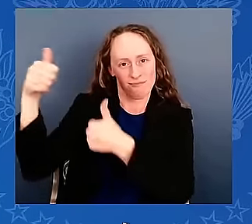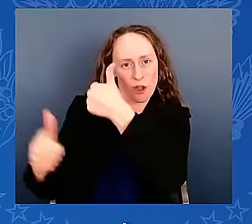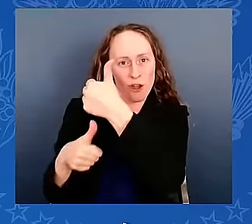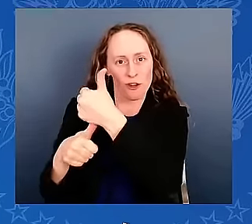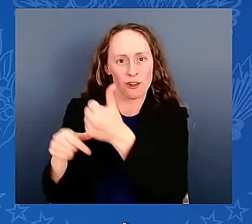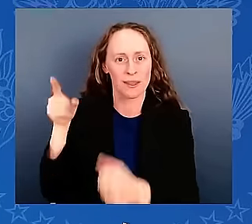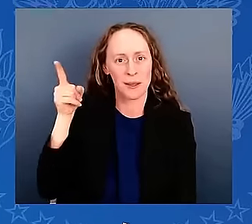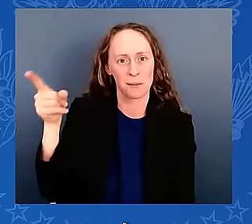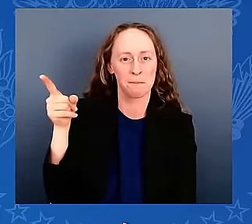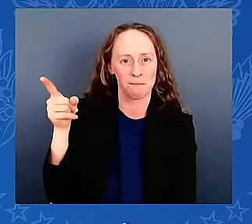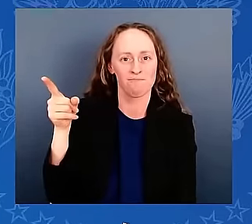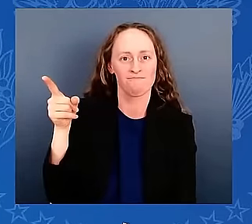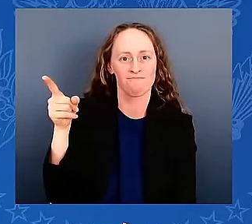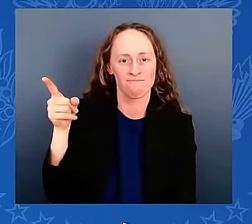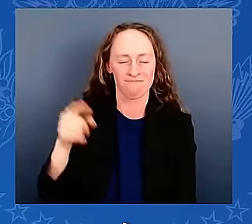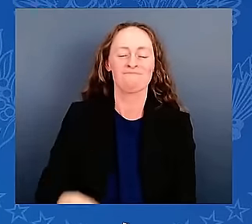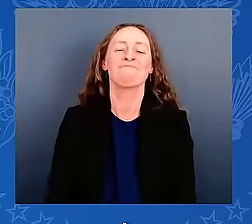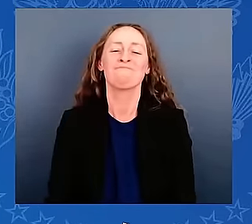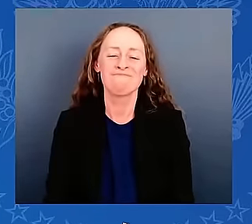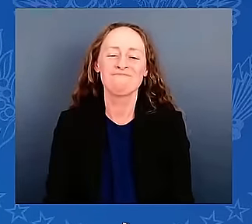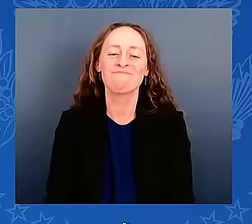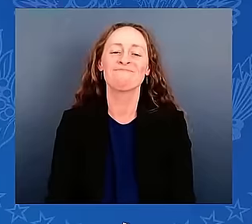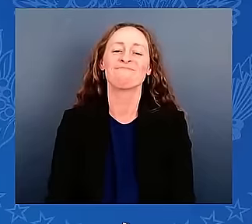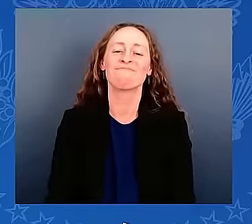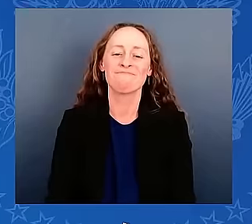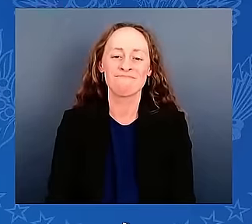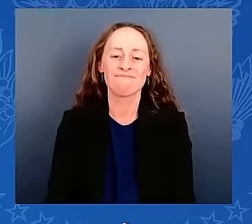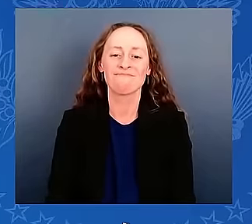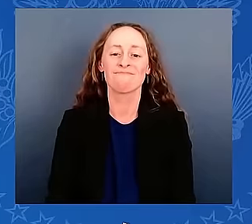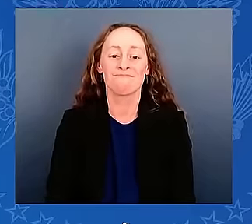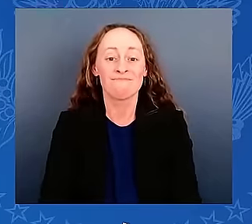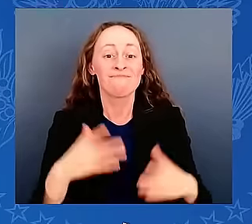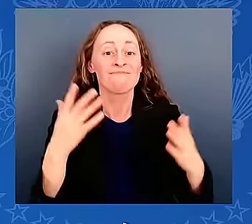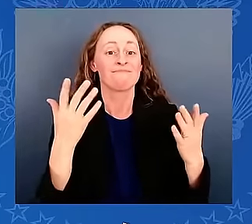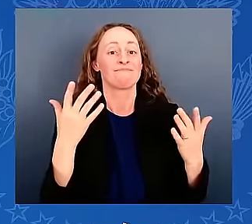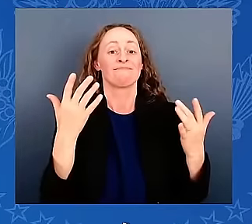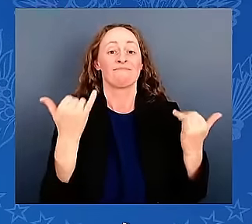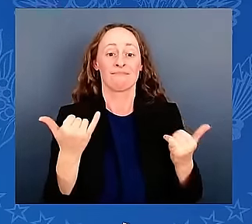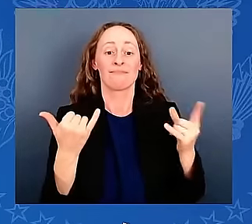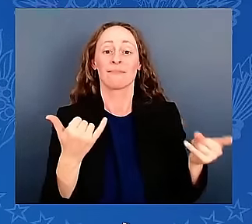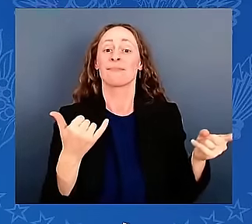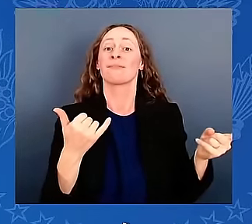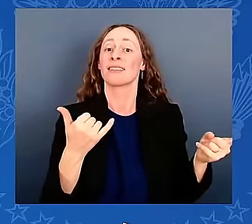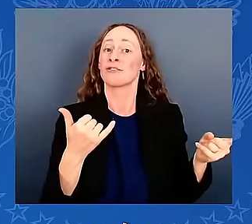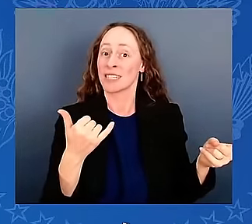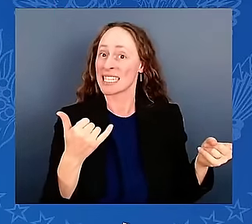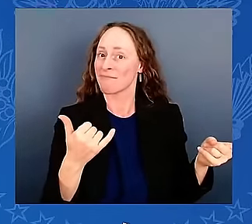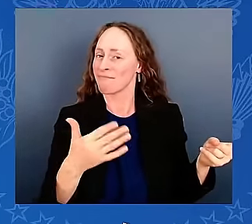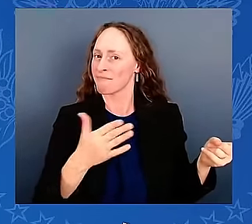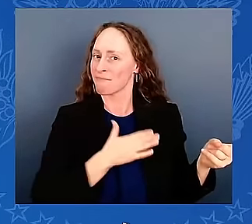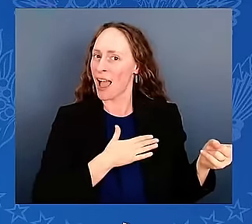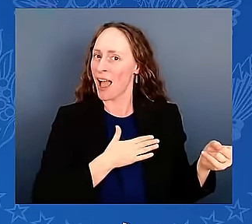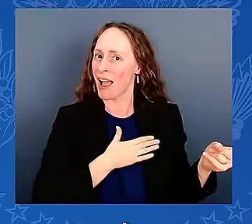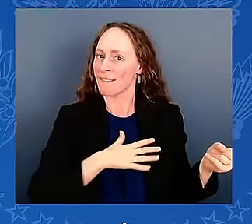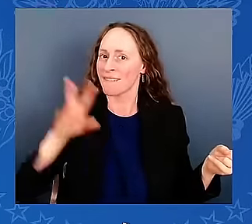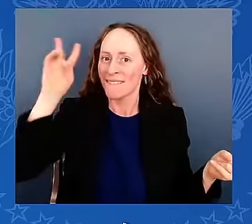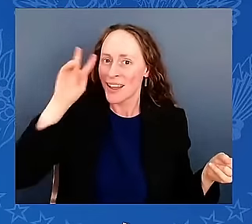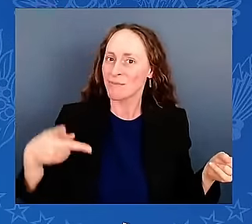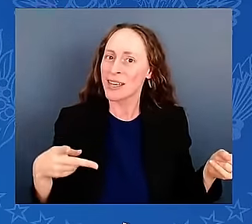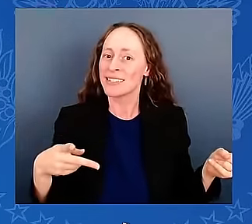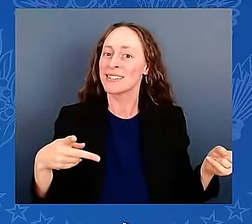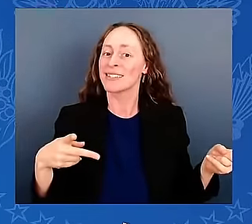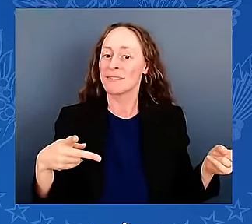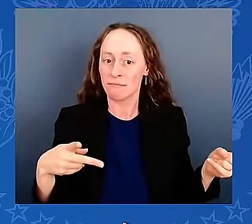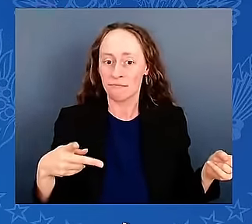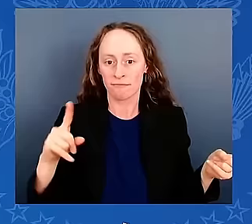and she is my vice president. I nominated the first black Secretary of Defense in American history. He's doing one hell